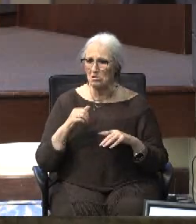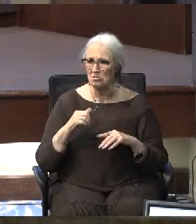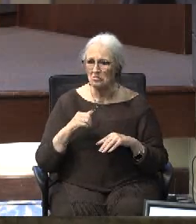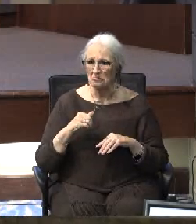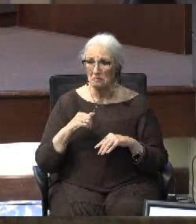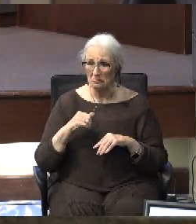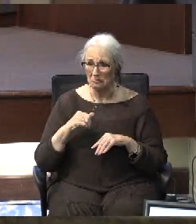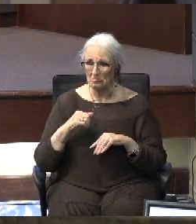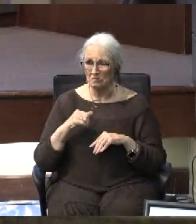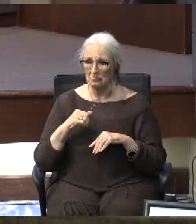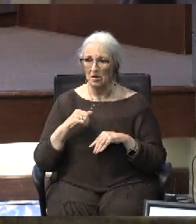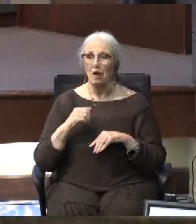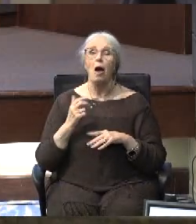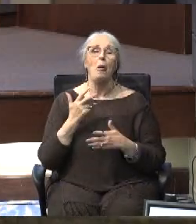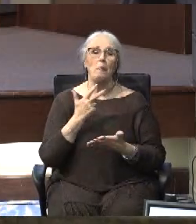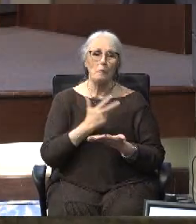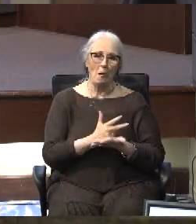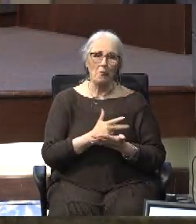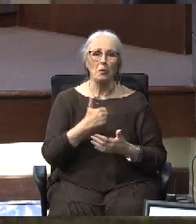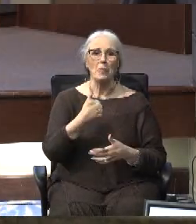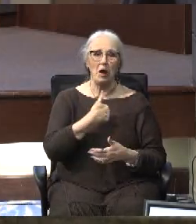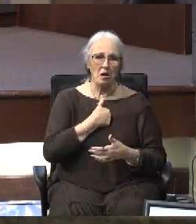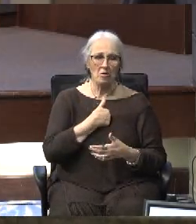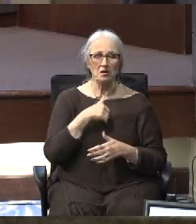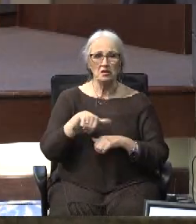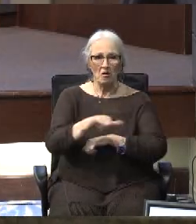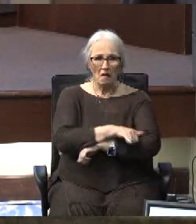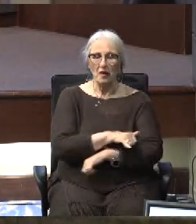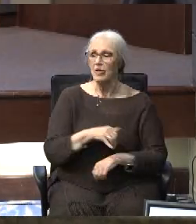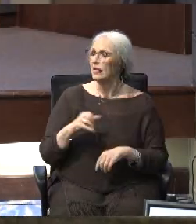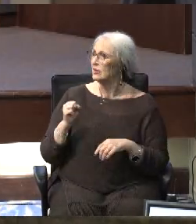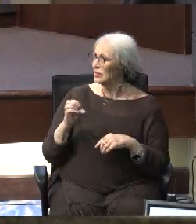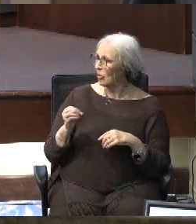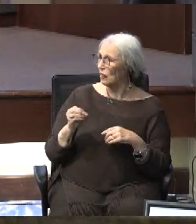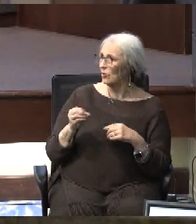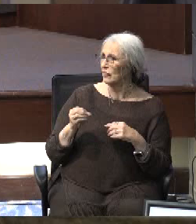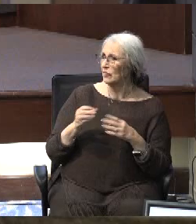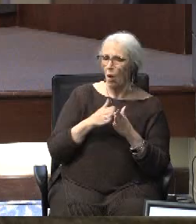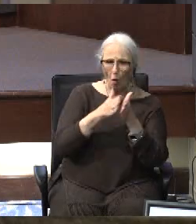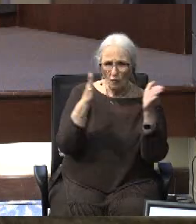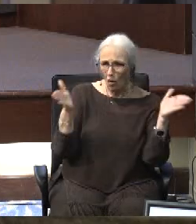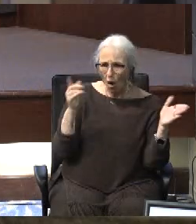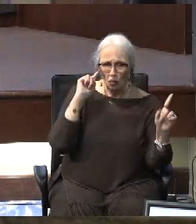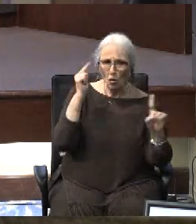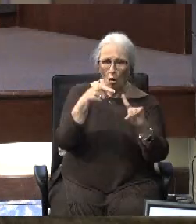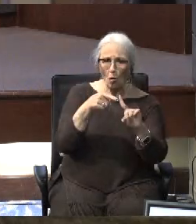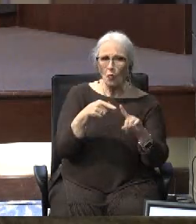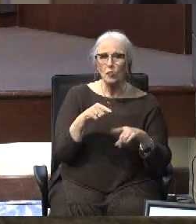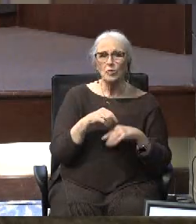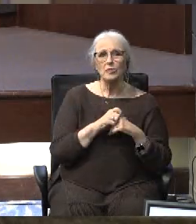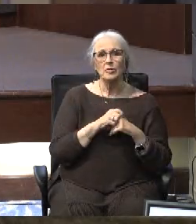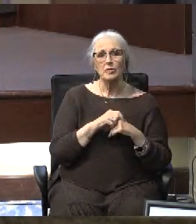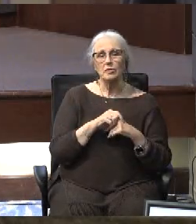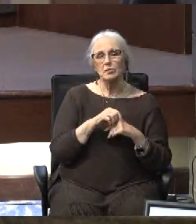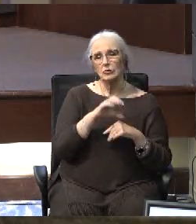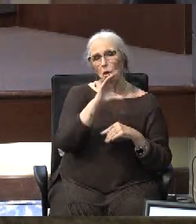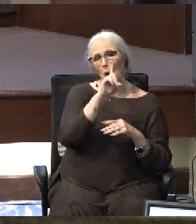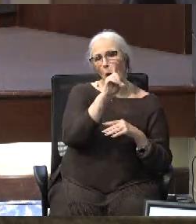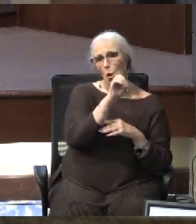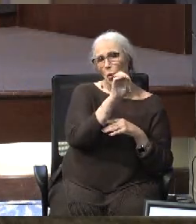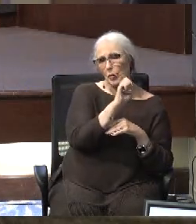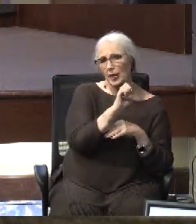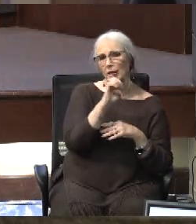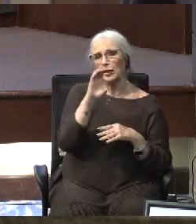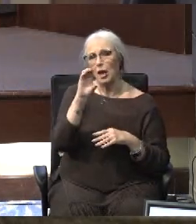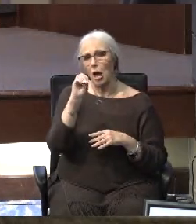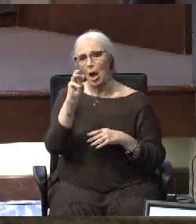understanding and how we present, the overall goal. I mean, code compliance is not something that would think